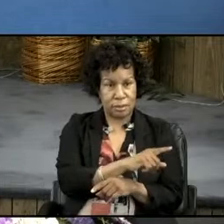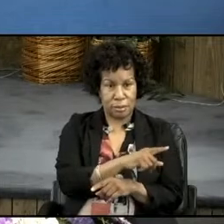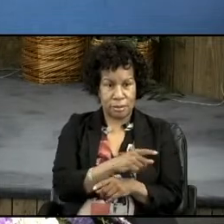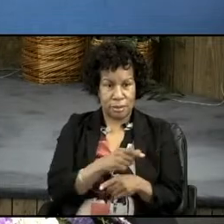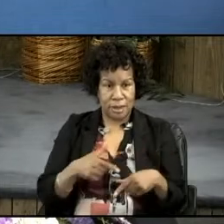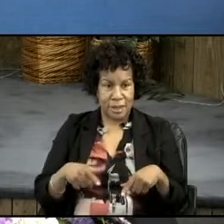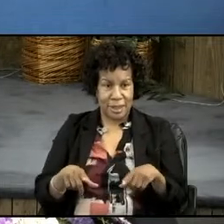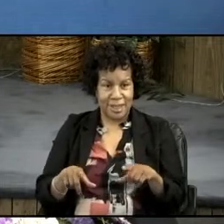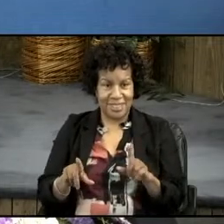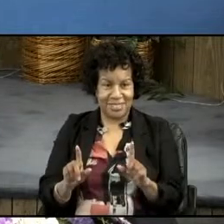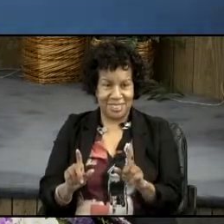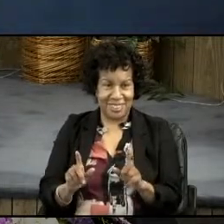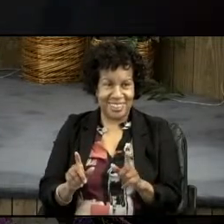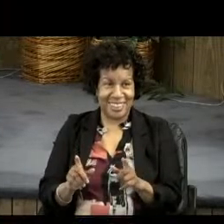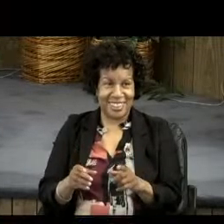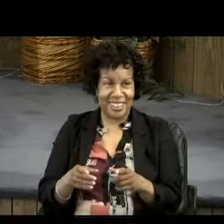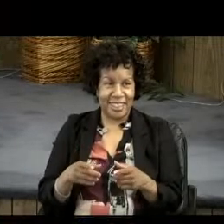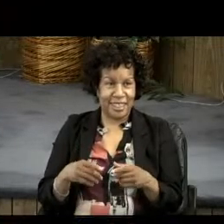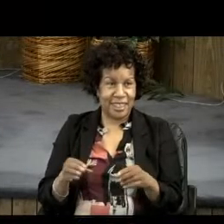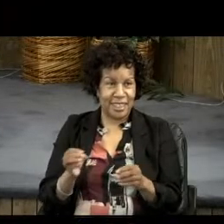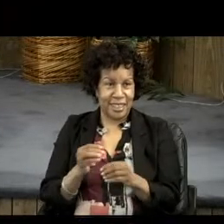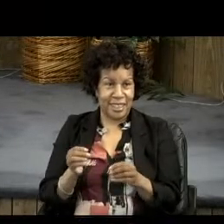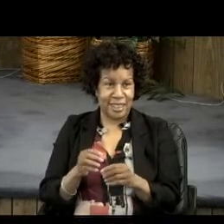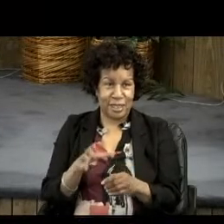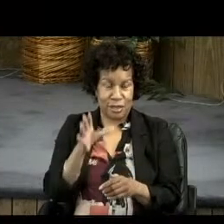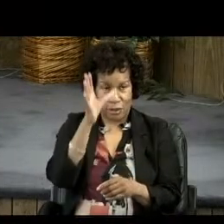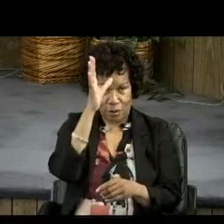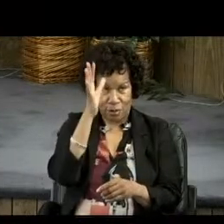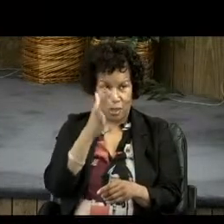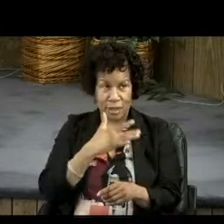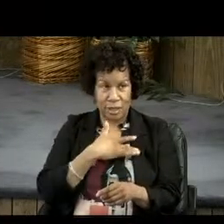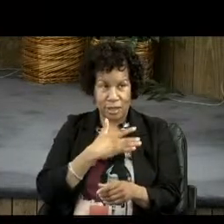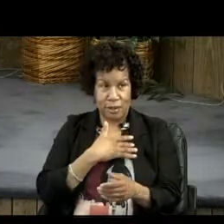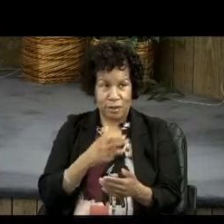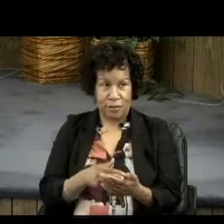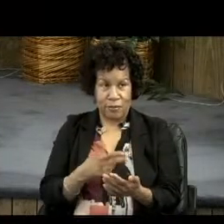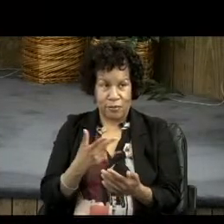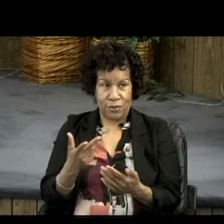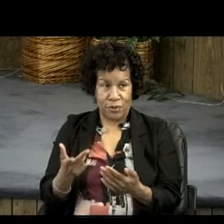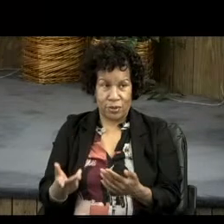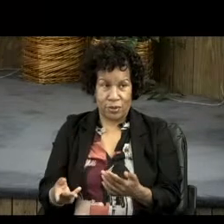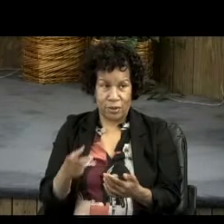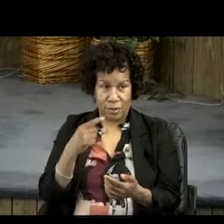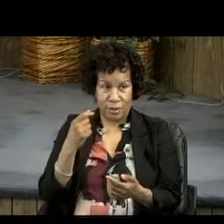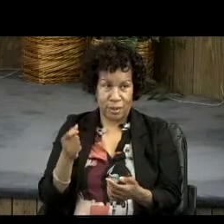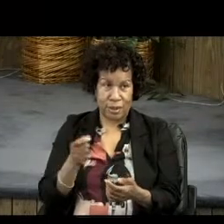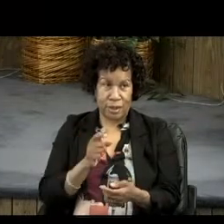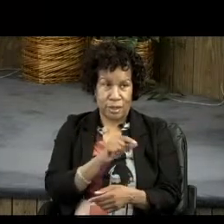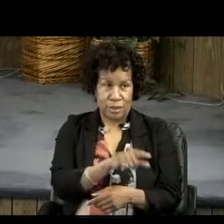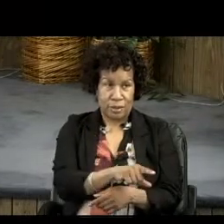David said to Saul, let no man's heart fail because of him,